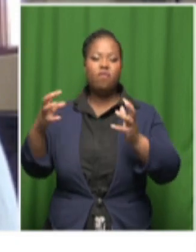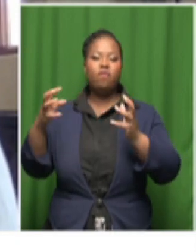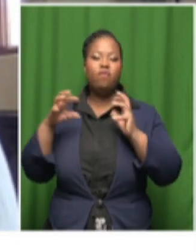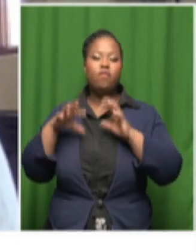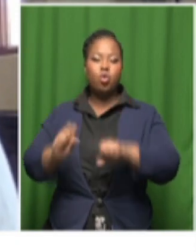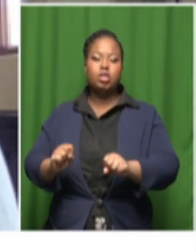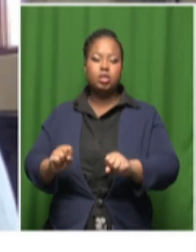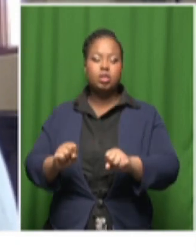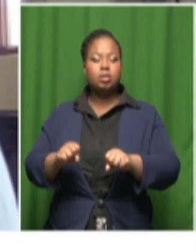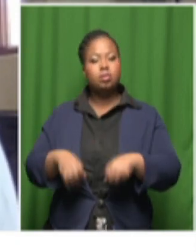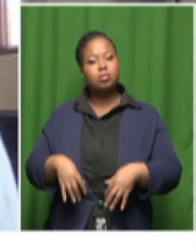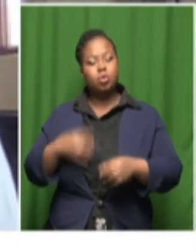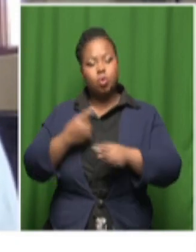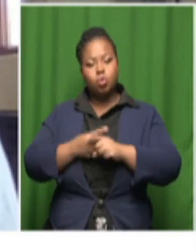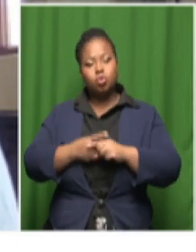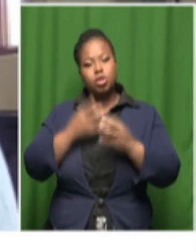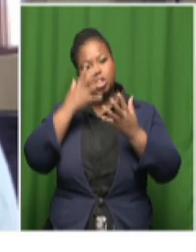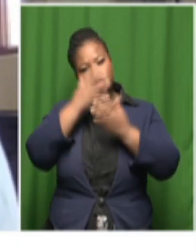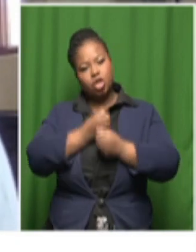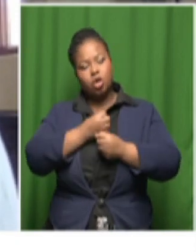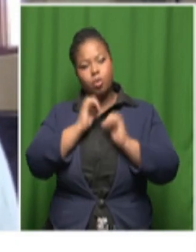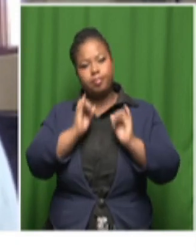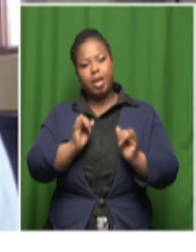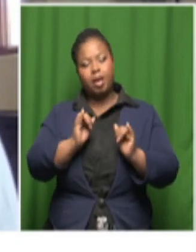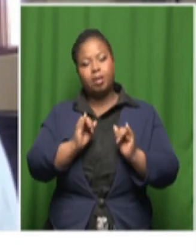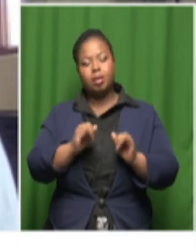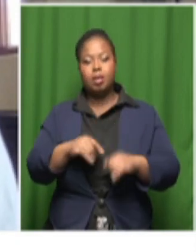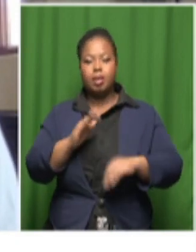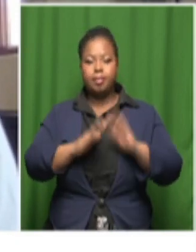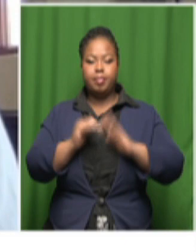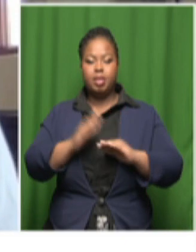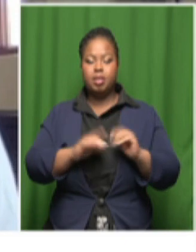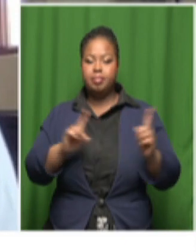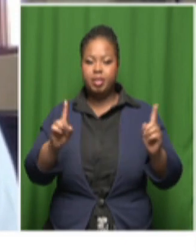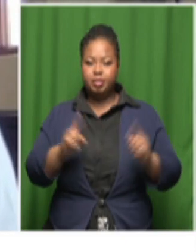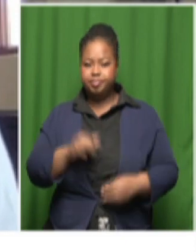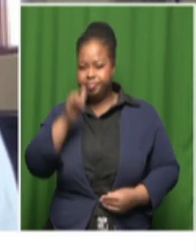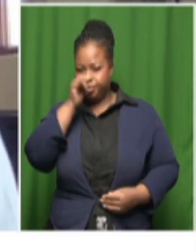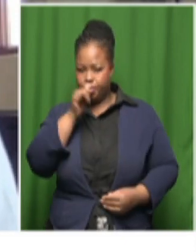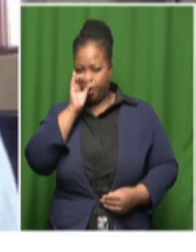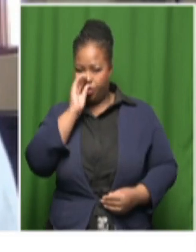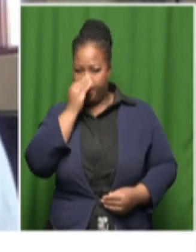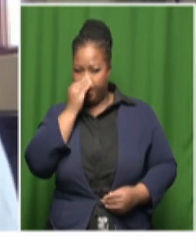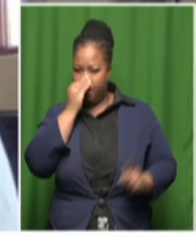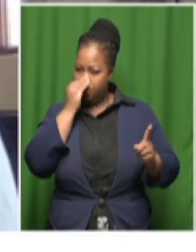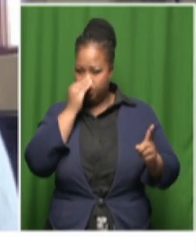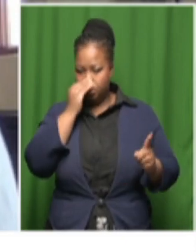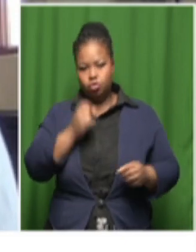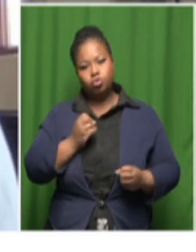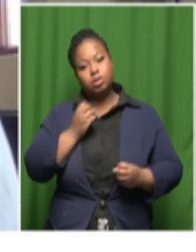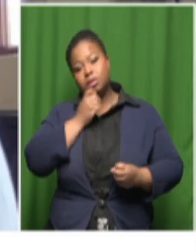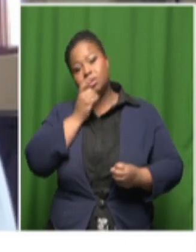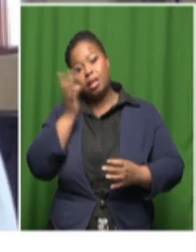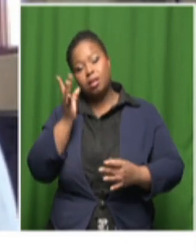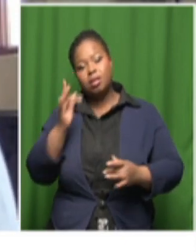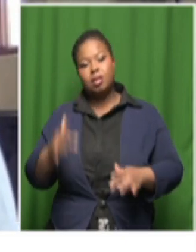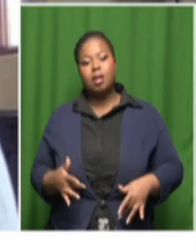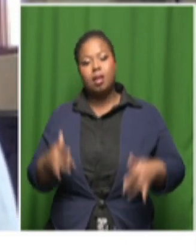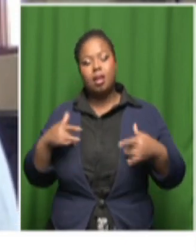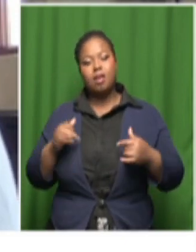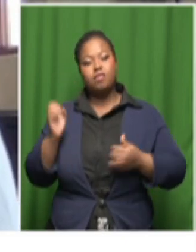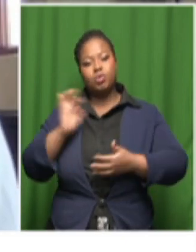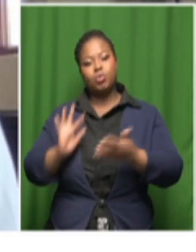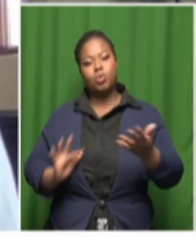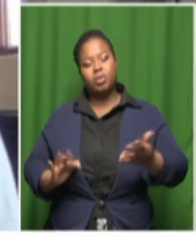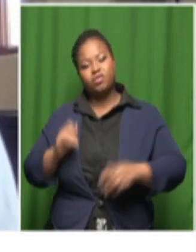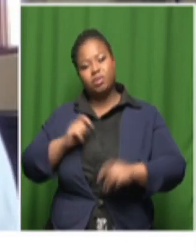or dark buildings. But the story, rather than focusing on the criminality, focuses to tell the life story of